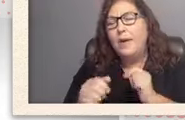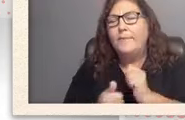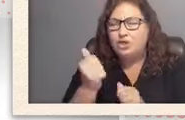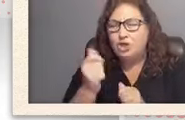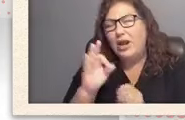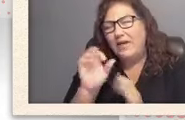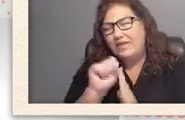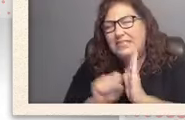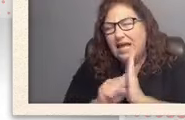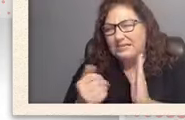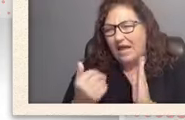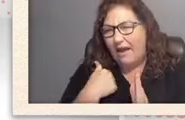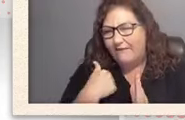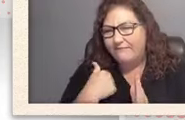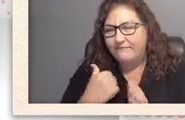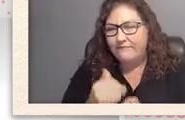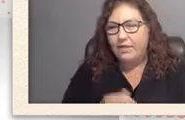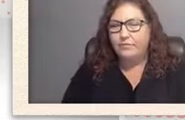do.